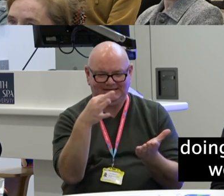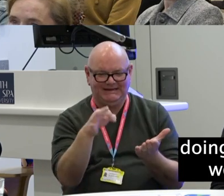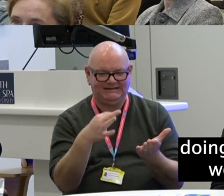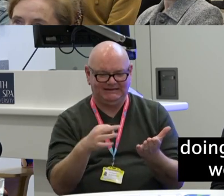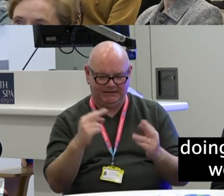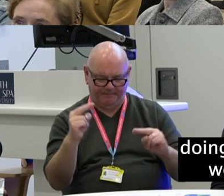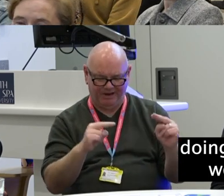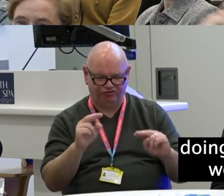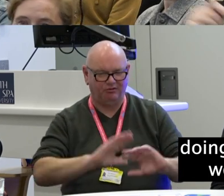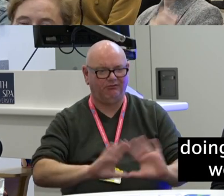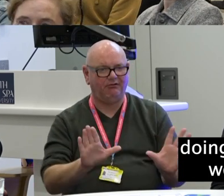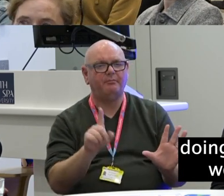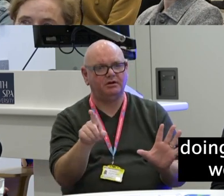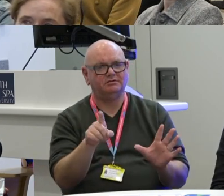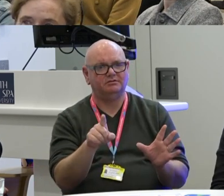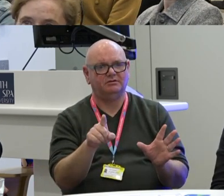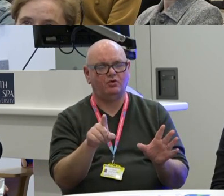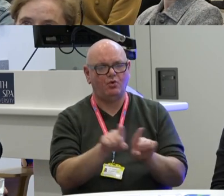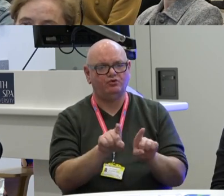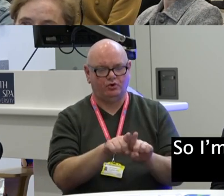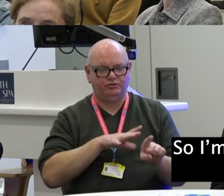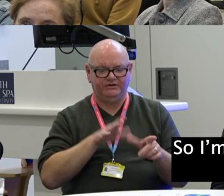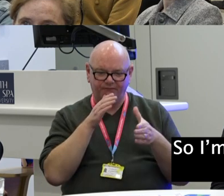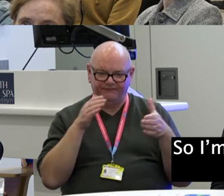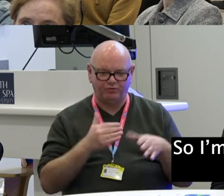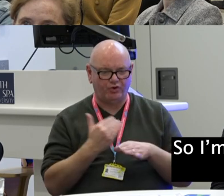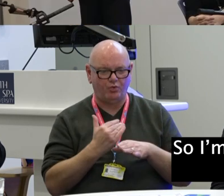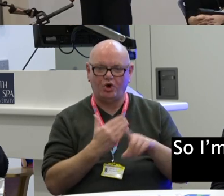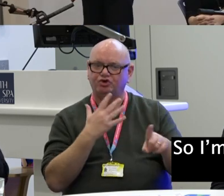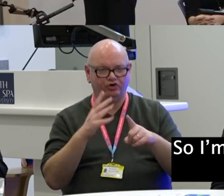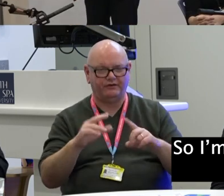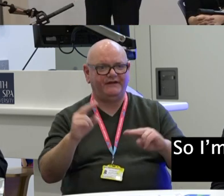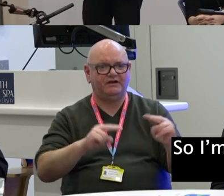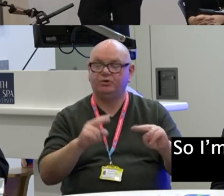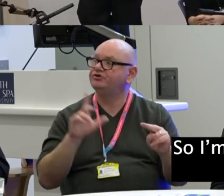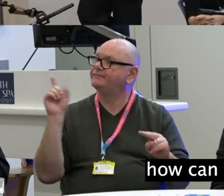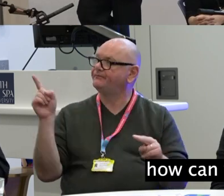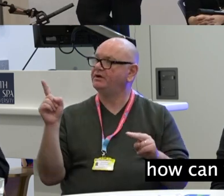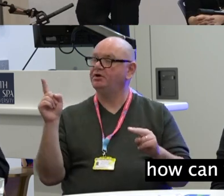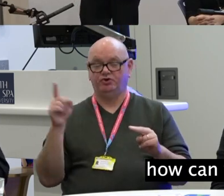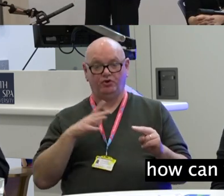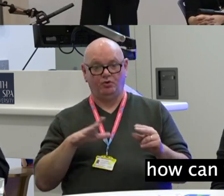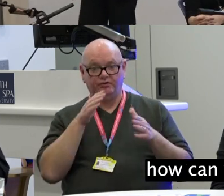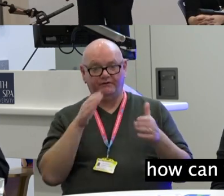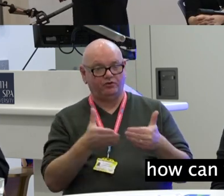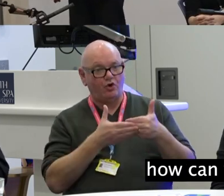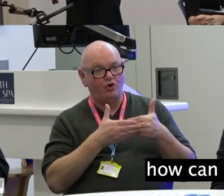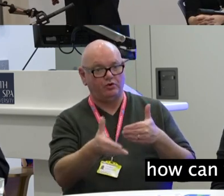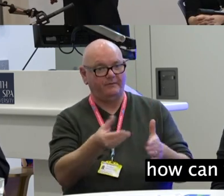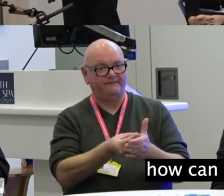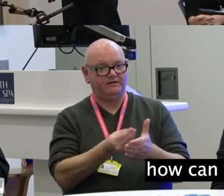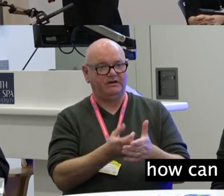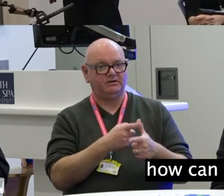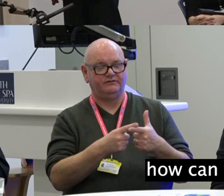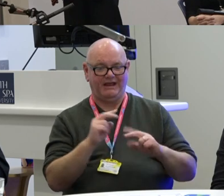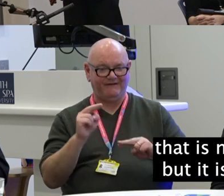rather than doing the work that you want to do. Lovely. So I'm hearing long-term funding, I'm hearing how can we create an